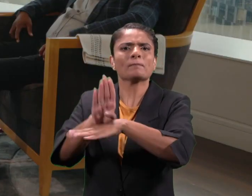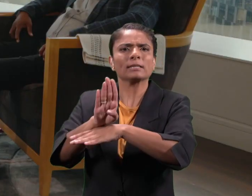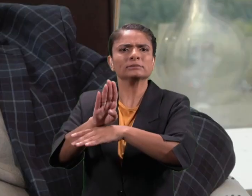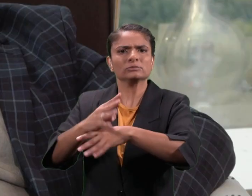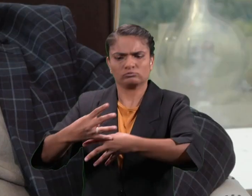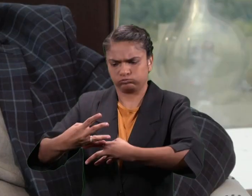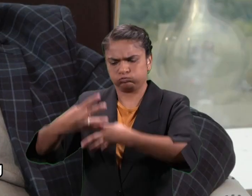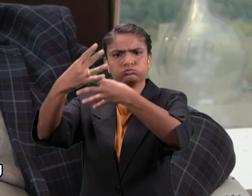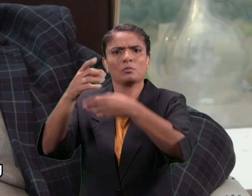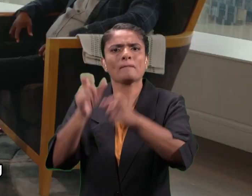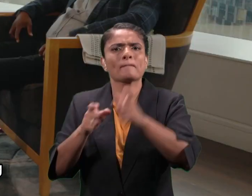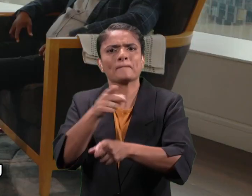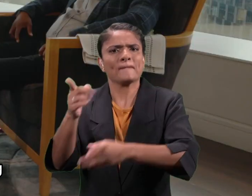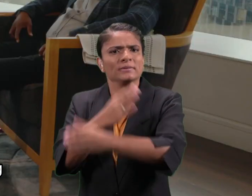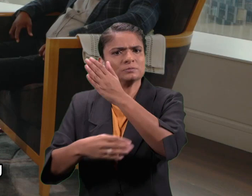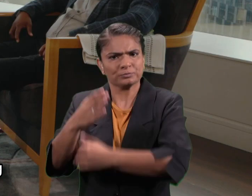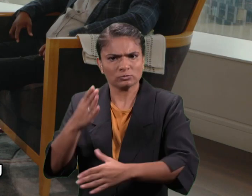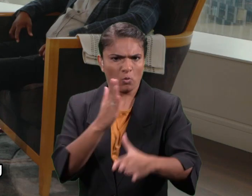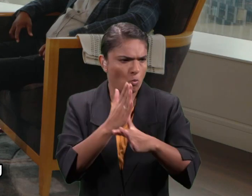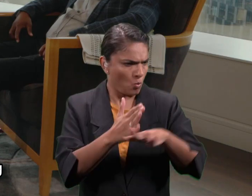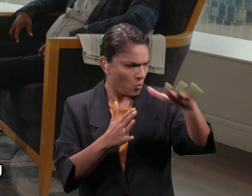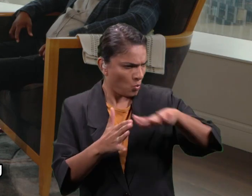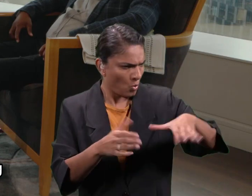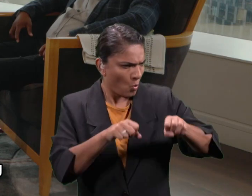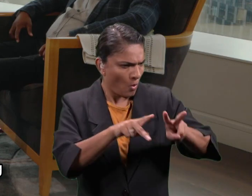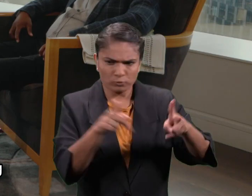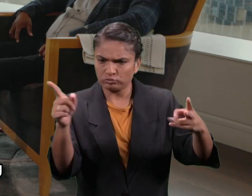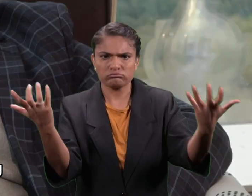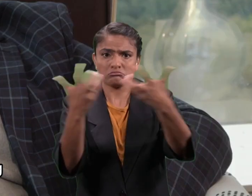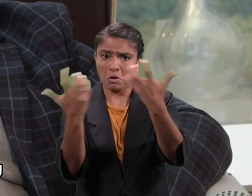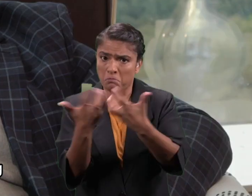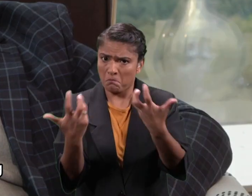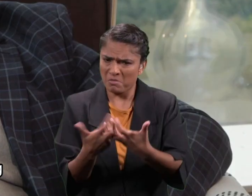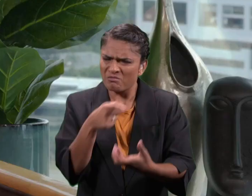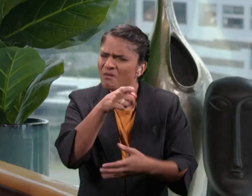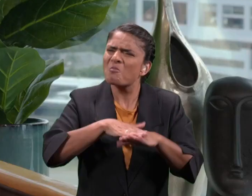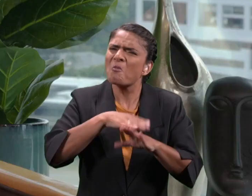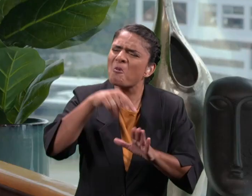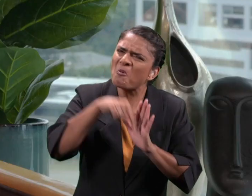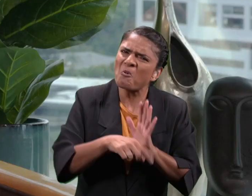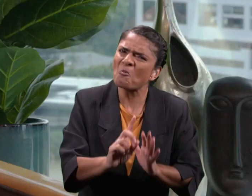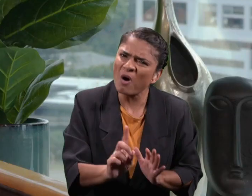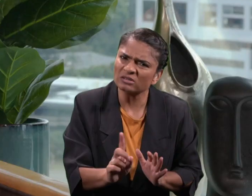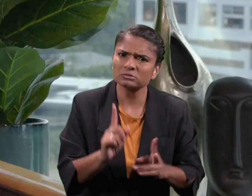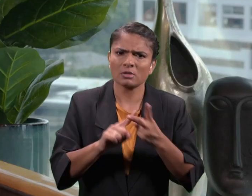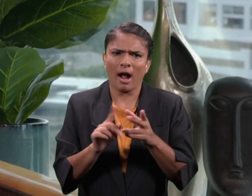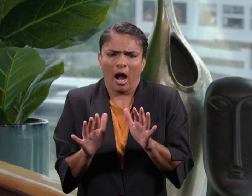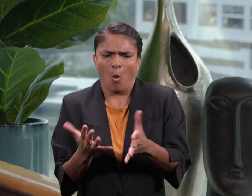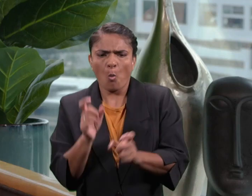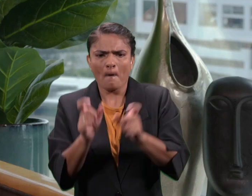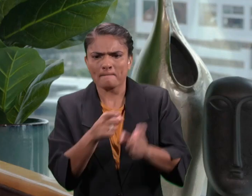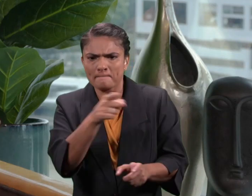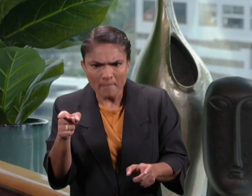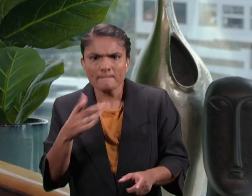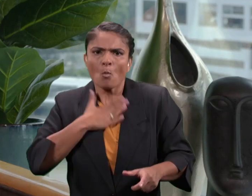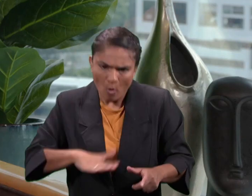created a database of people with disabilities and matching them with workplace opportunities. Tell us a little bit about that. How do people get